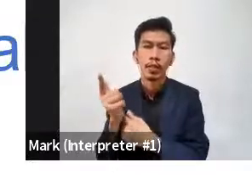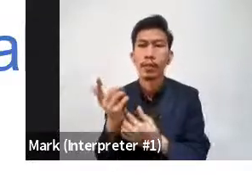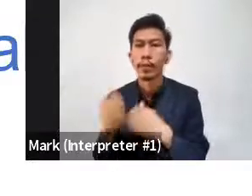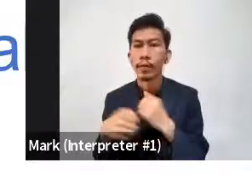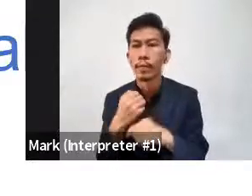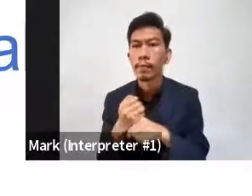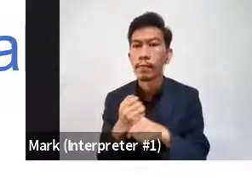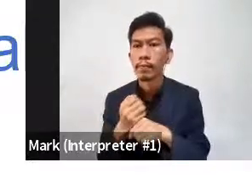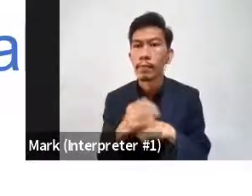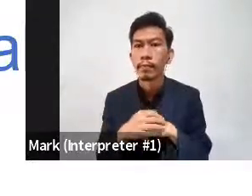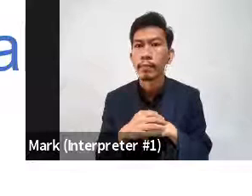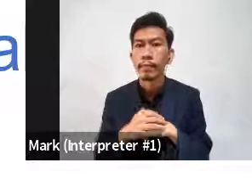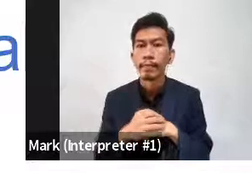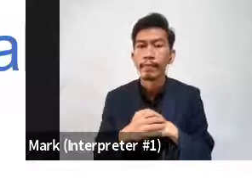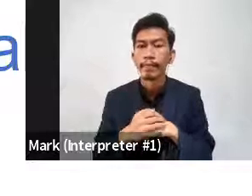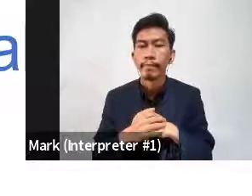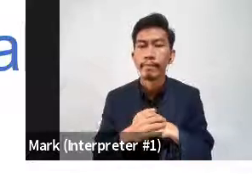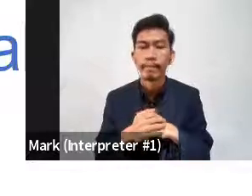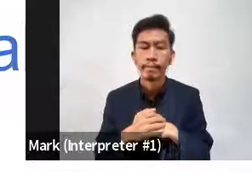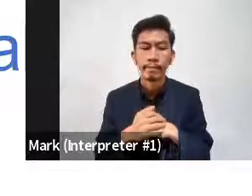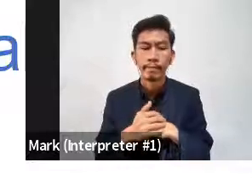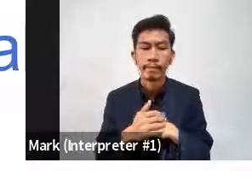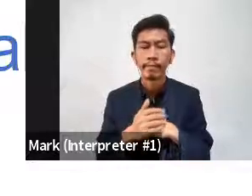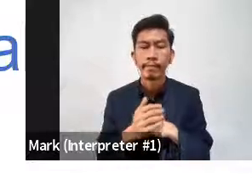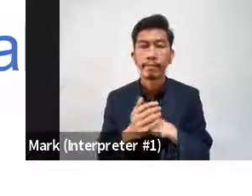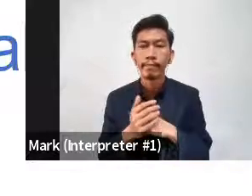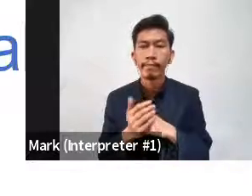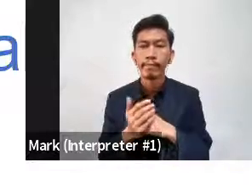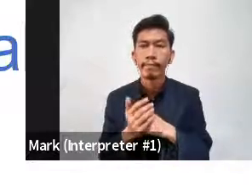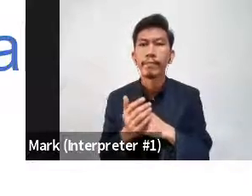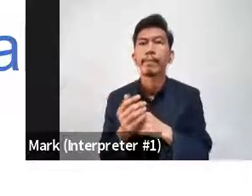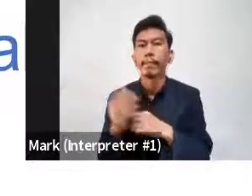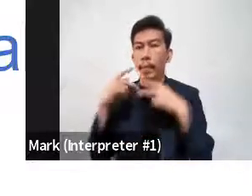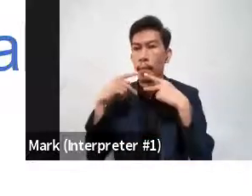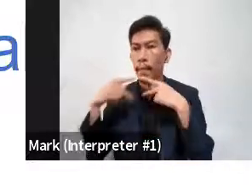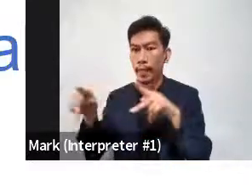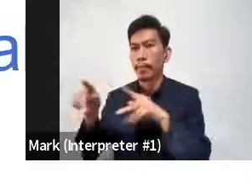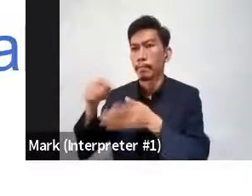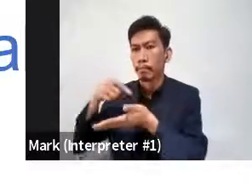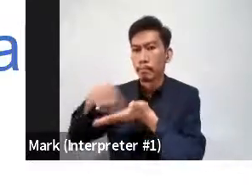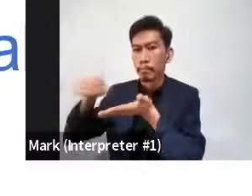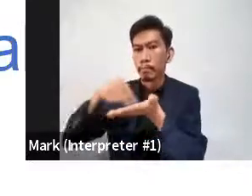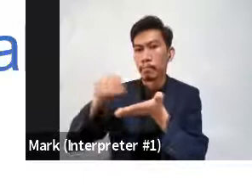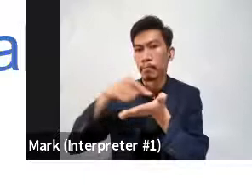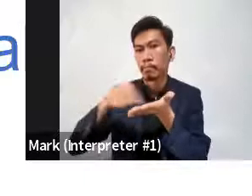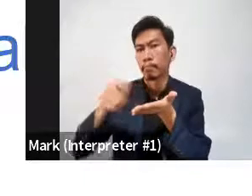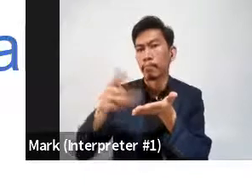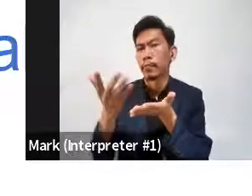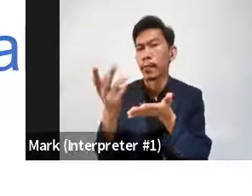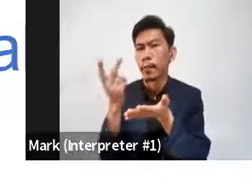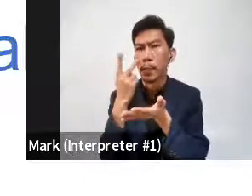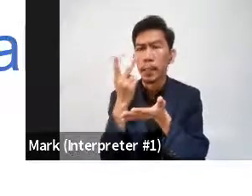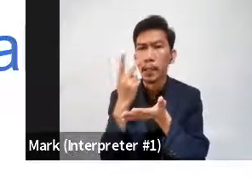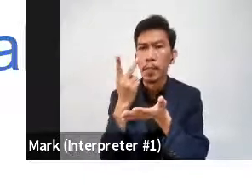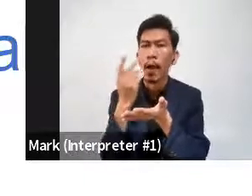So in addition to the level of public spending, I think it's also important to look at how much are we actually